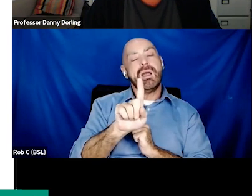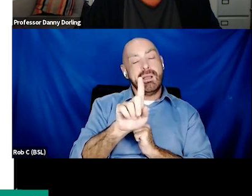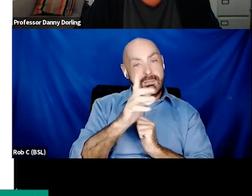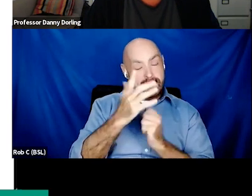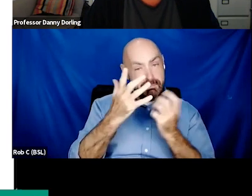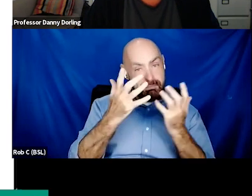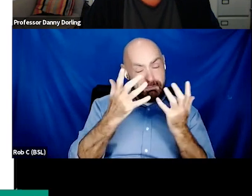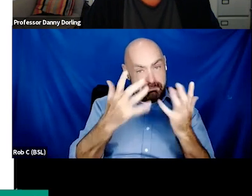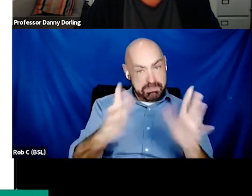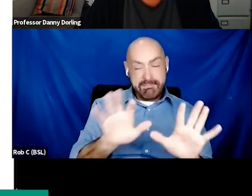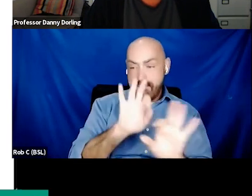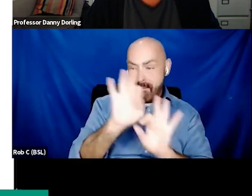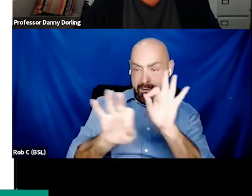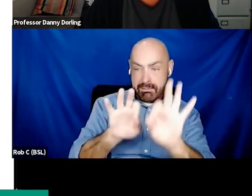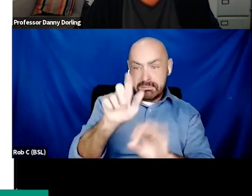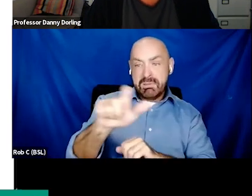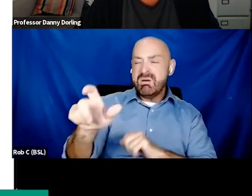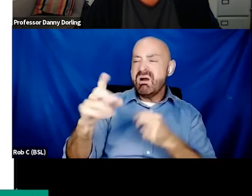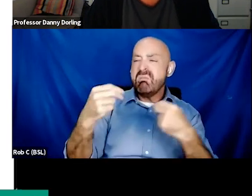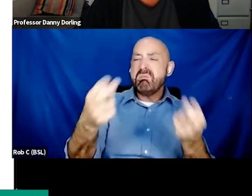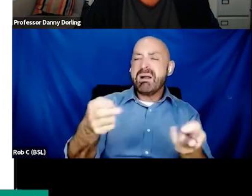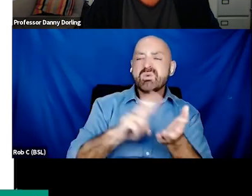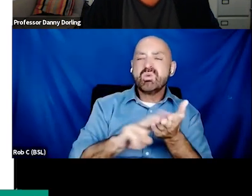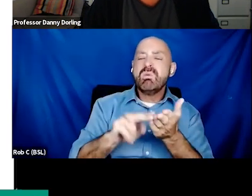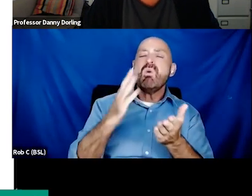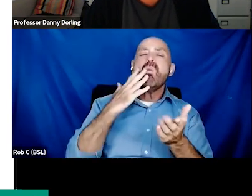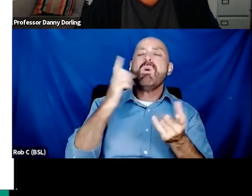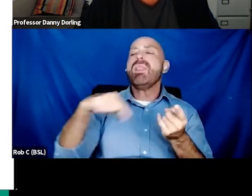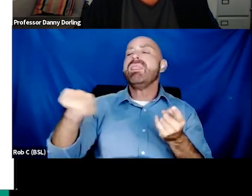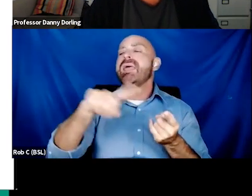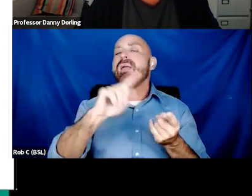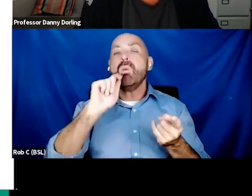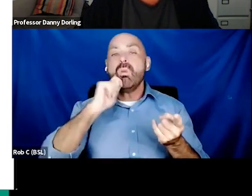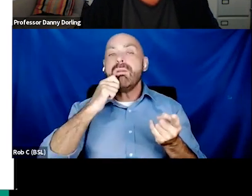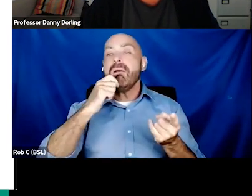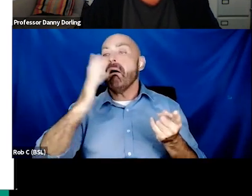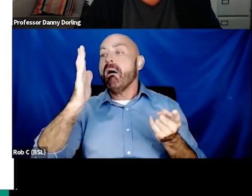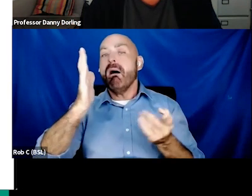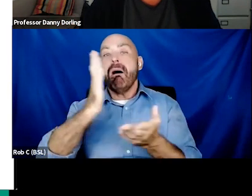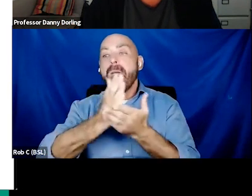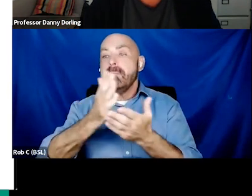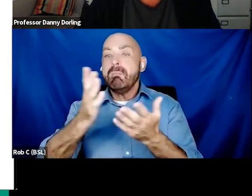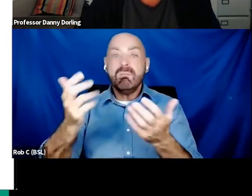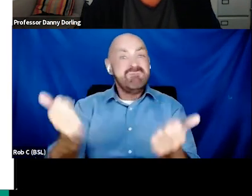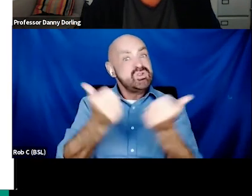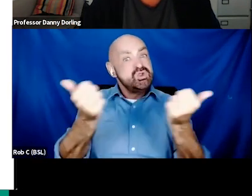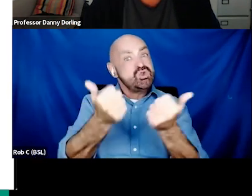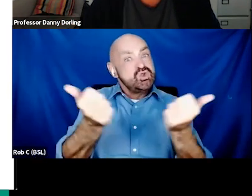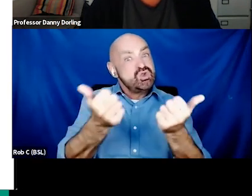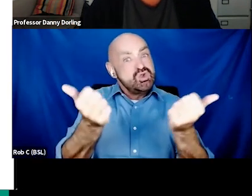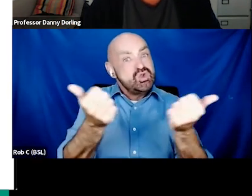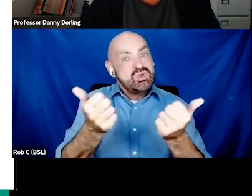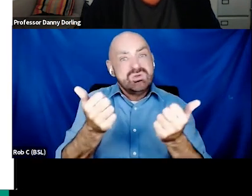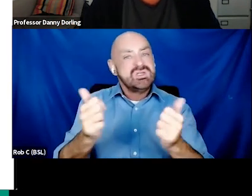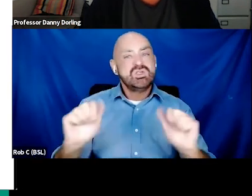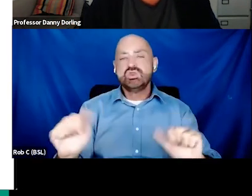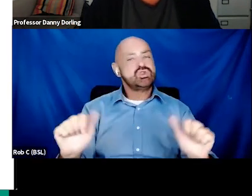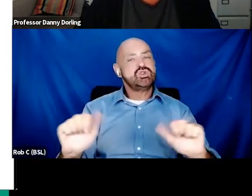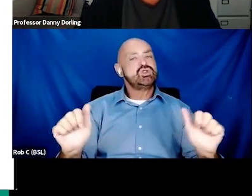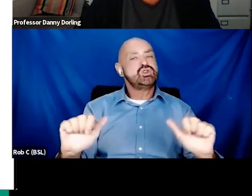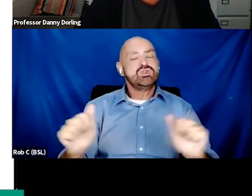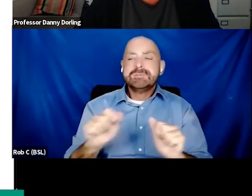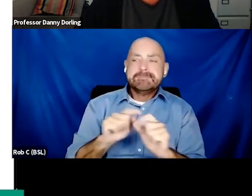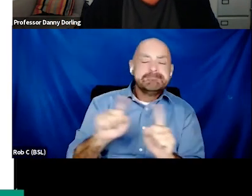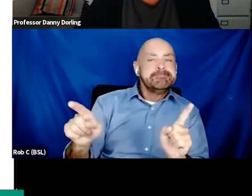when will we return to normal, when do they say they think we will, or that we have? I think it's one of the most interesting ways